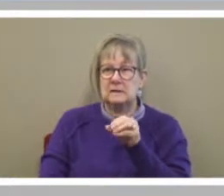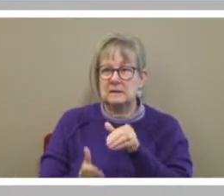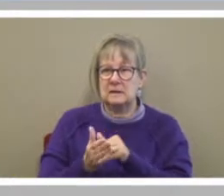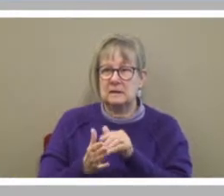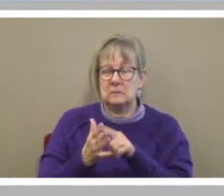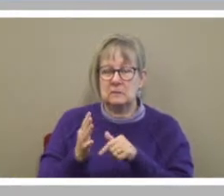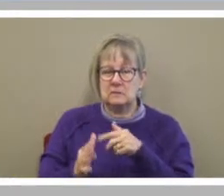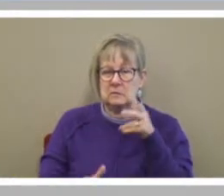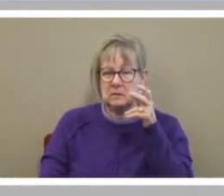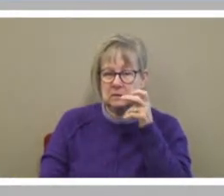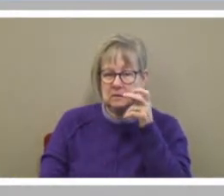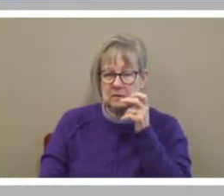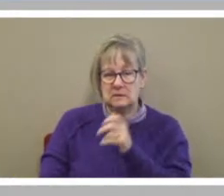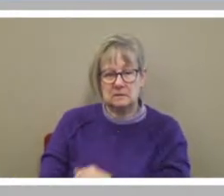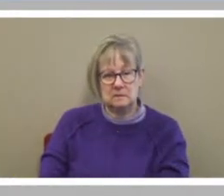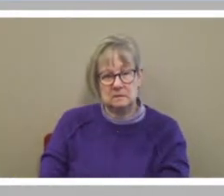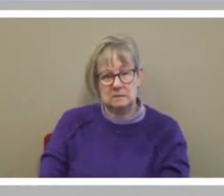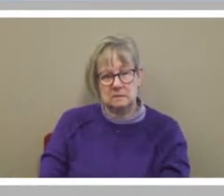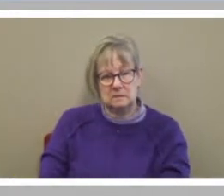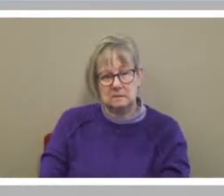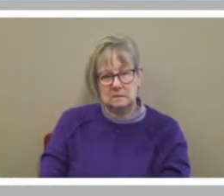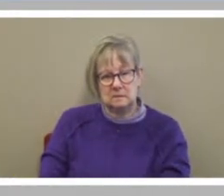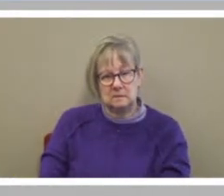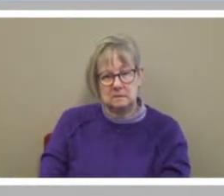hearing. Okay, great.